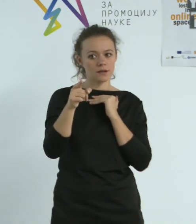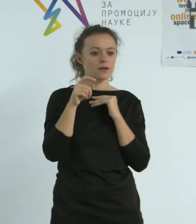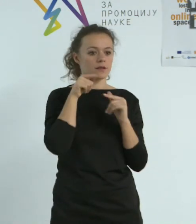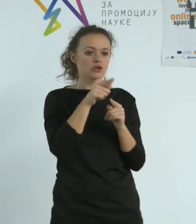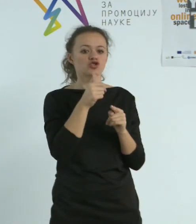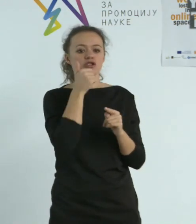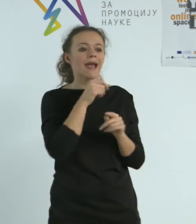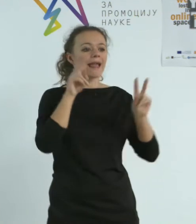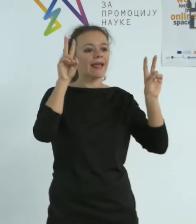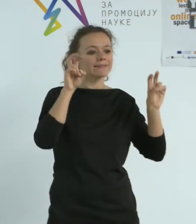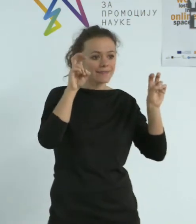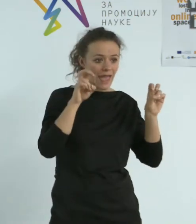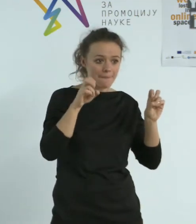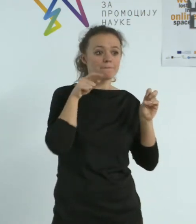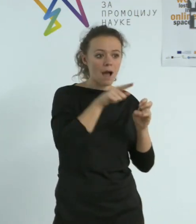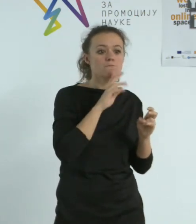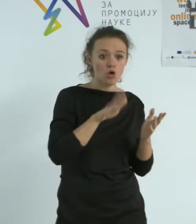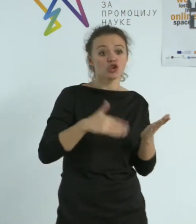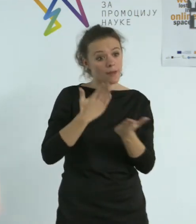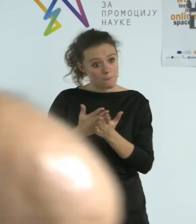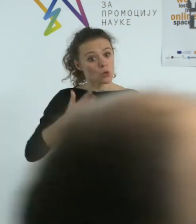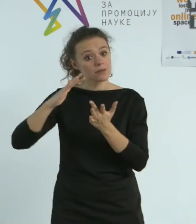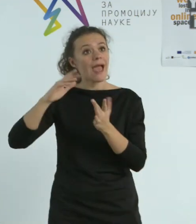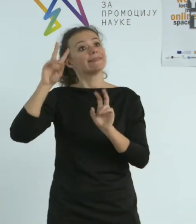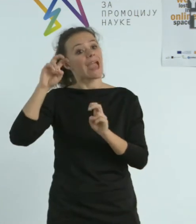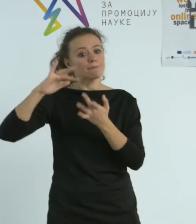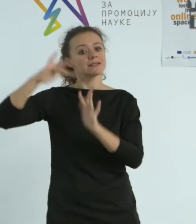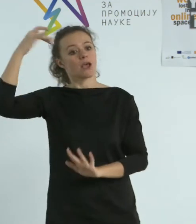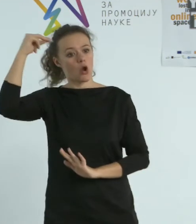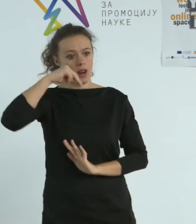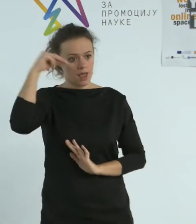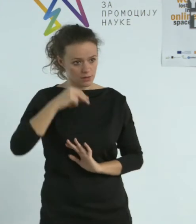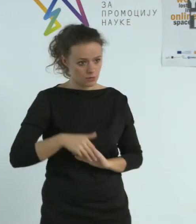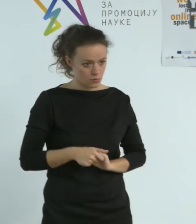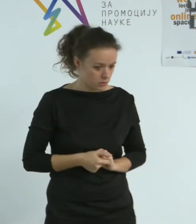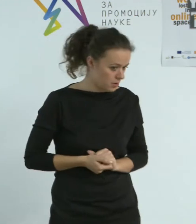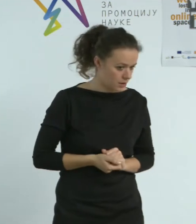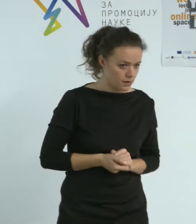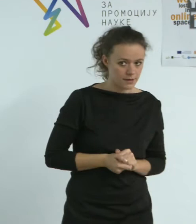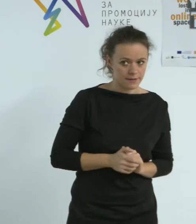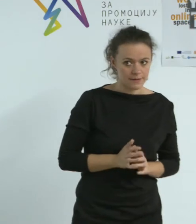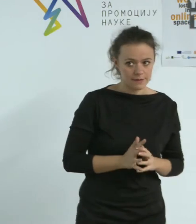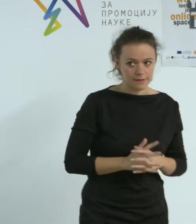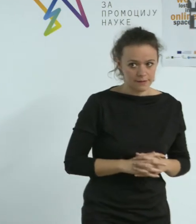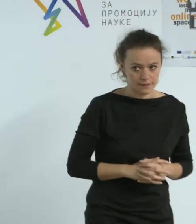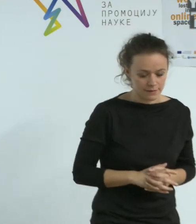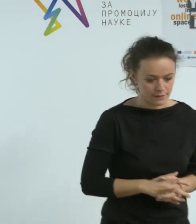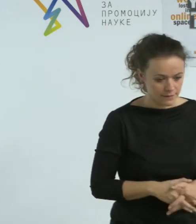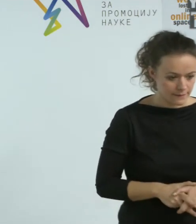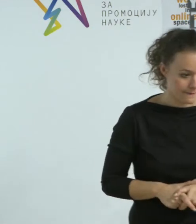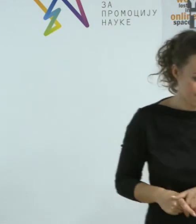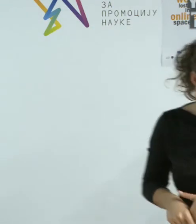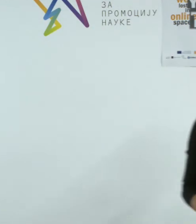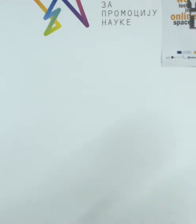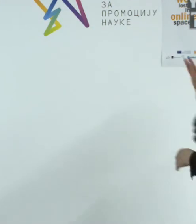online learning? Okay, thank you, Marco. So actually, my presentation is going to be a little bit different